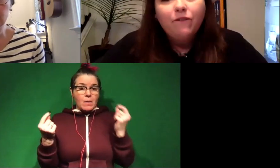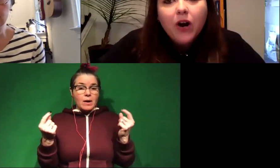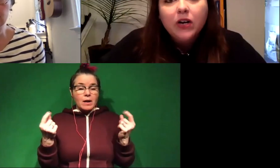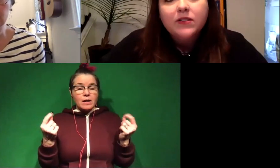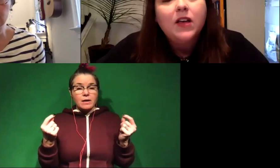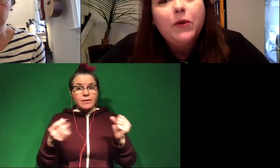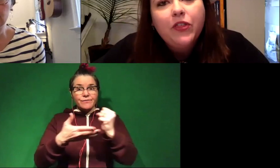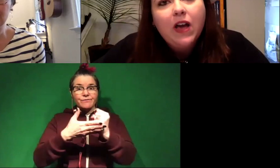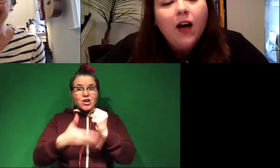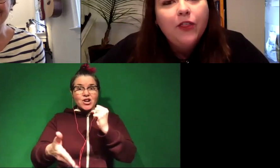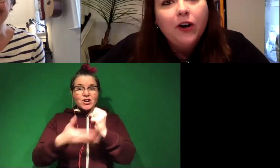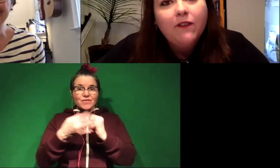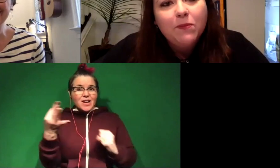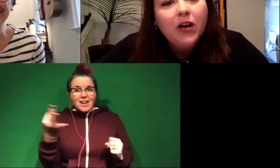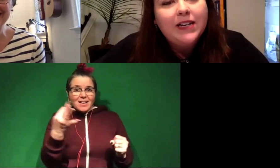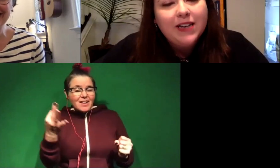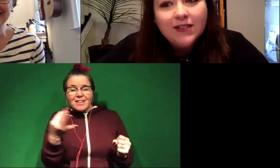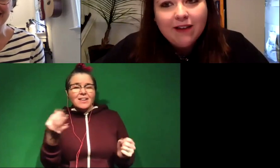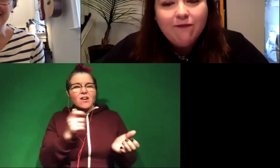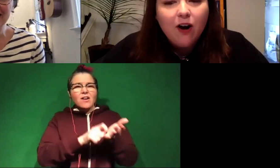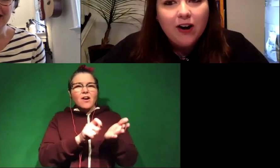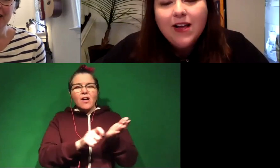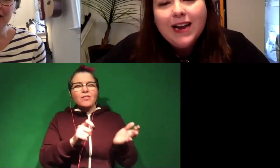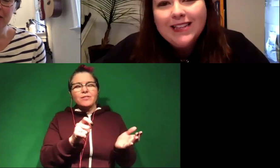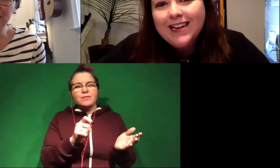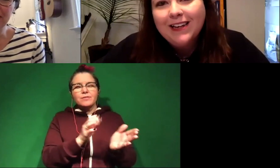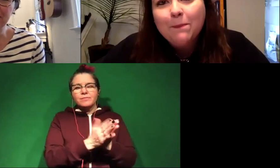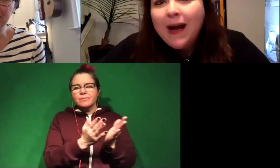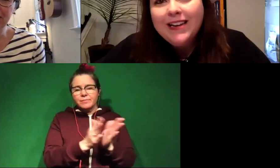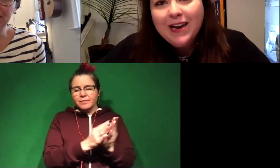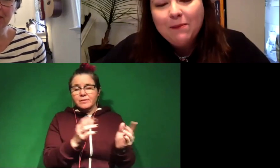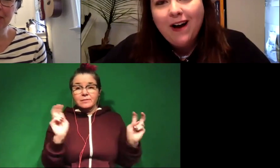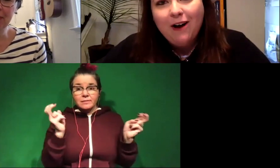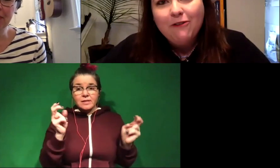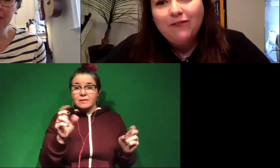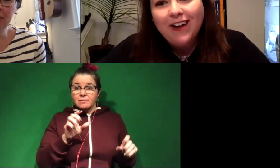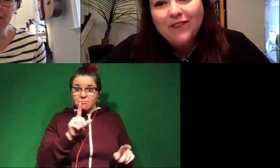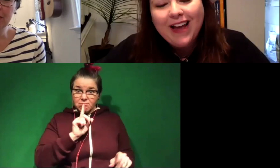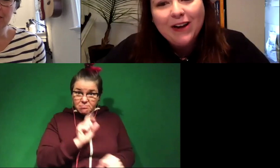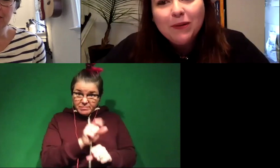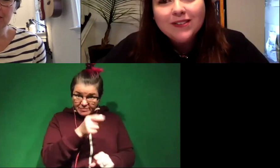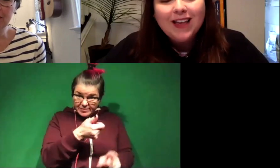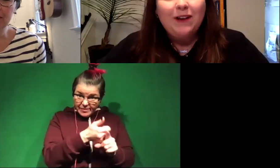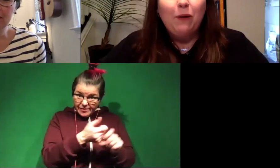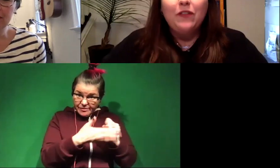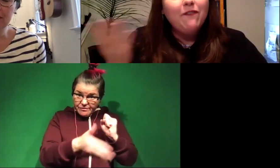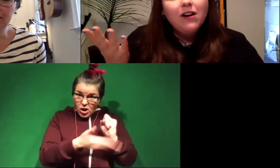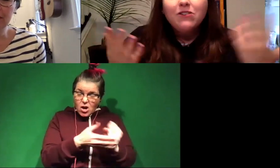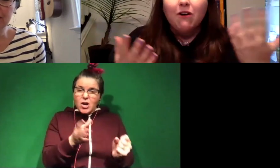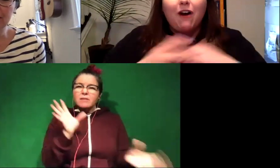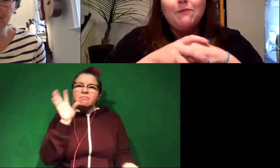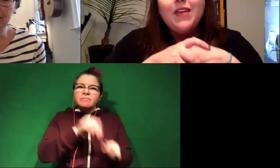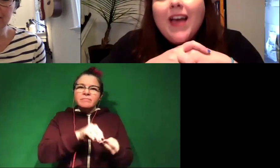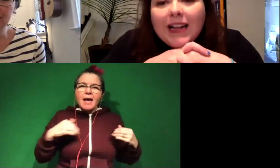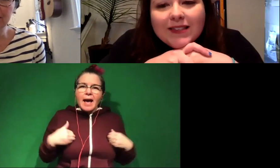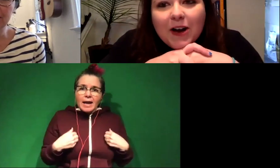about farts with the author of the book, Does It Fart? It's a compendium of animals and whether they fart or